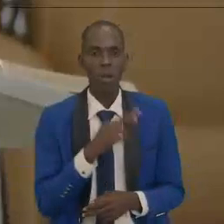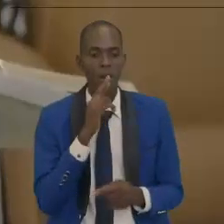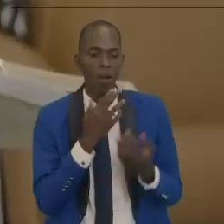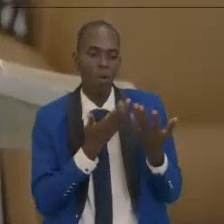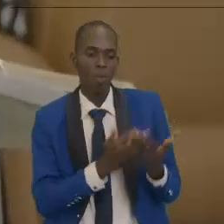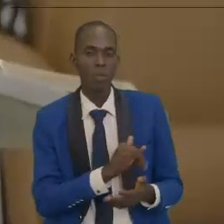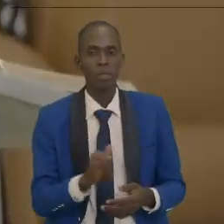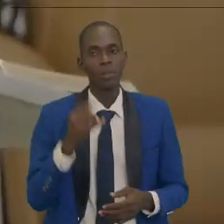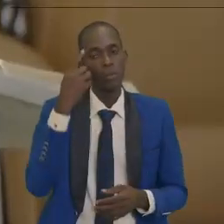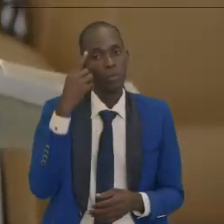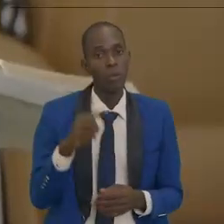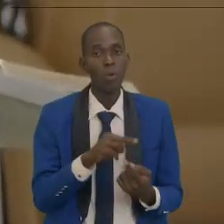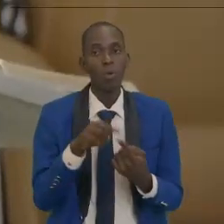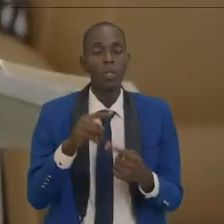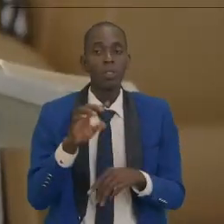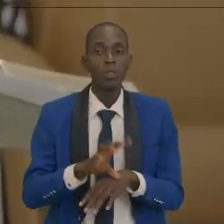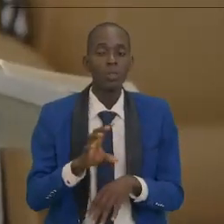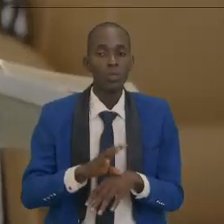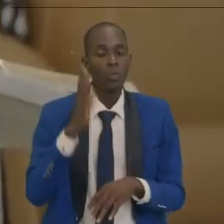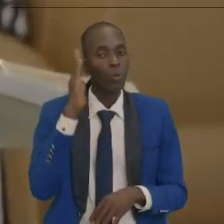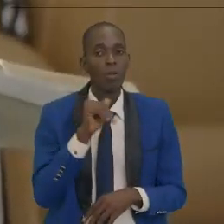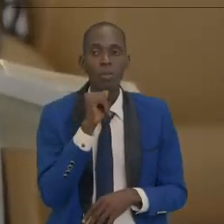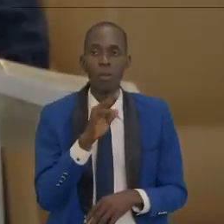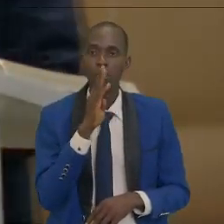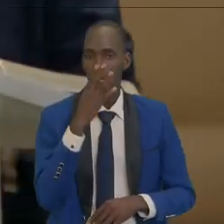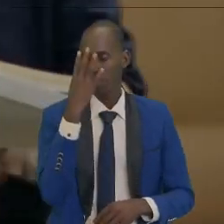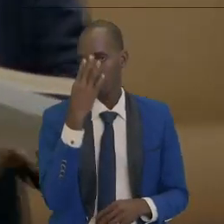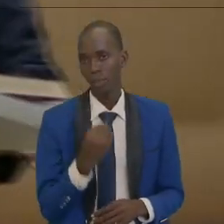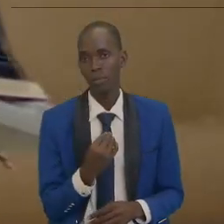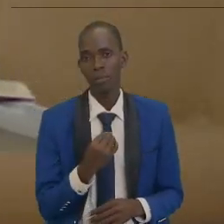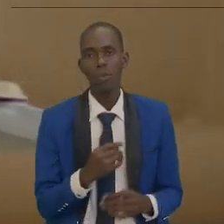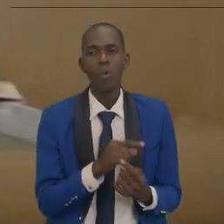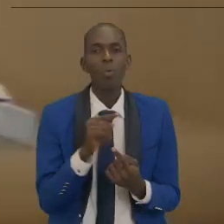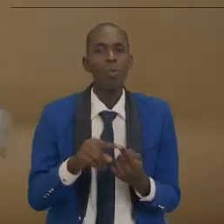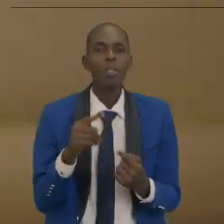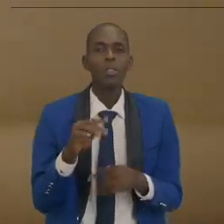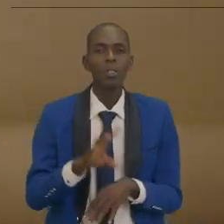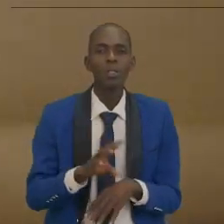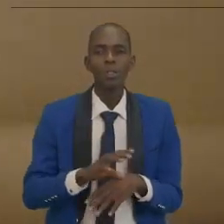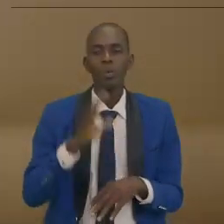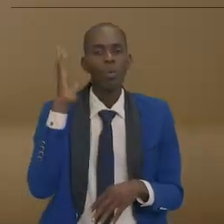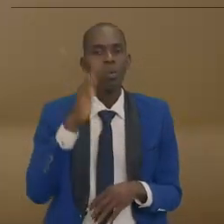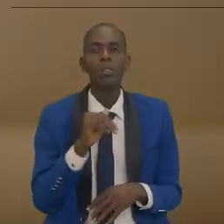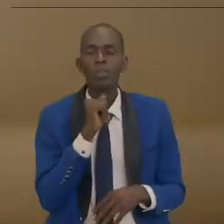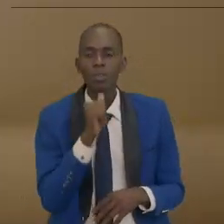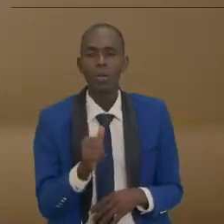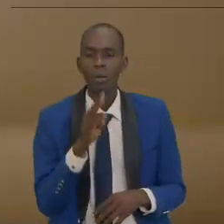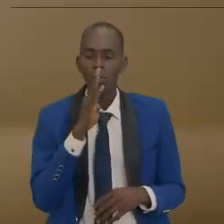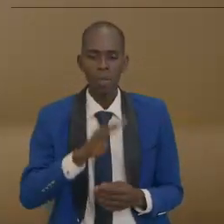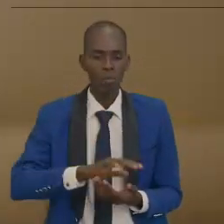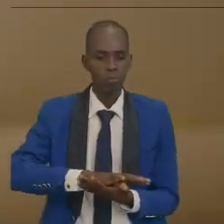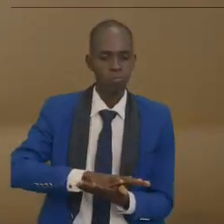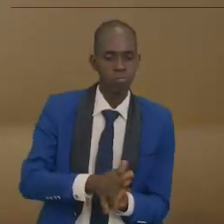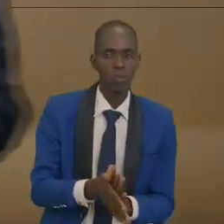when the church will not be asleep when the church will not be Trampled Under by the powers